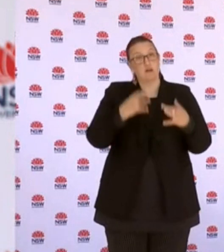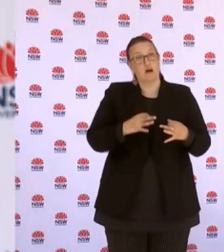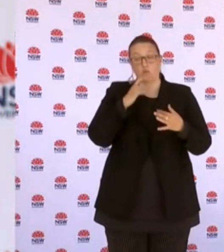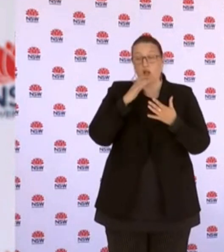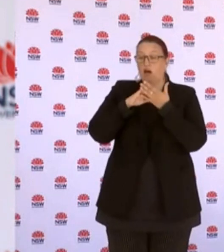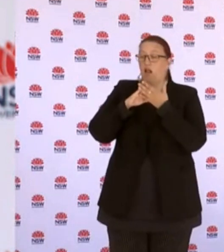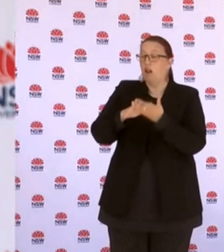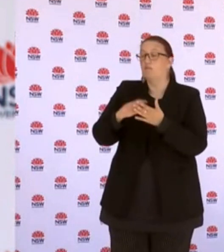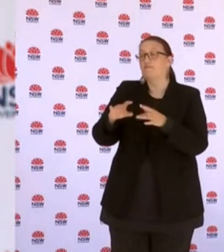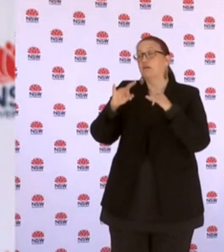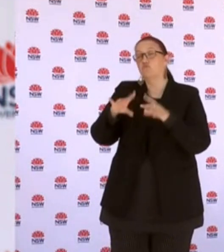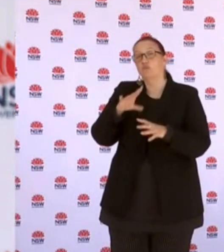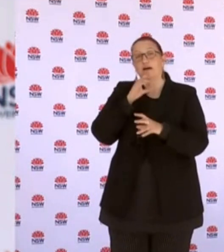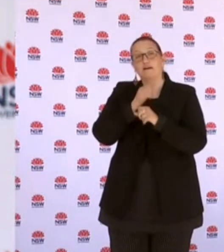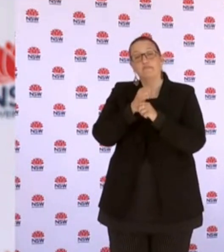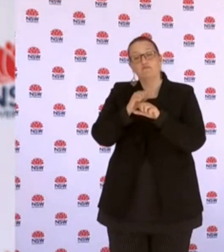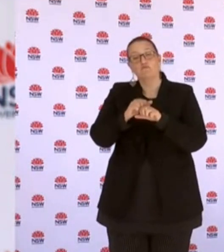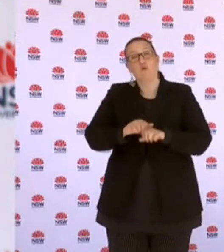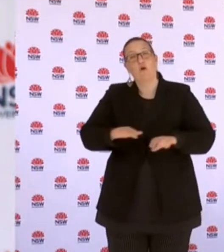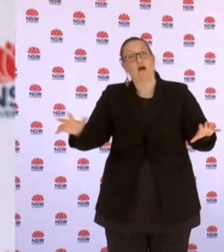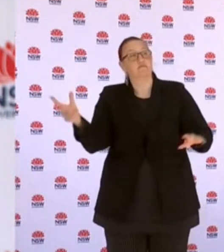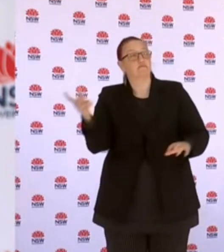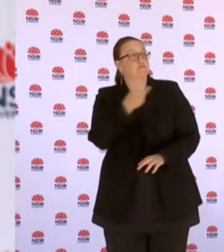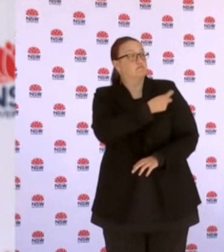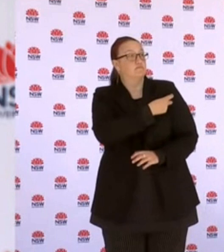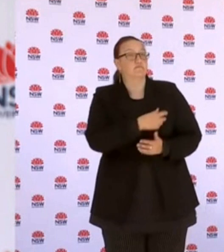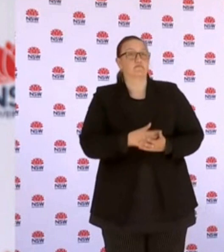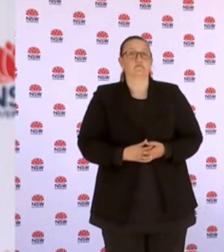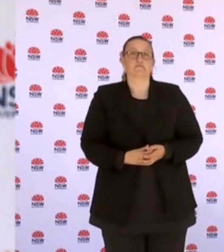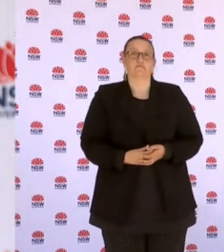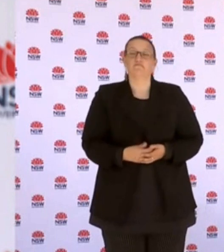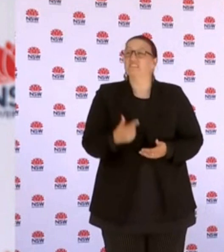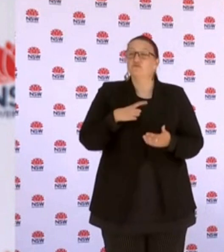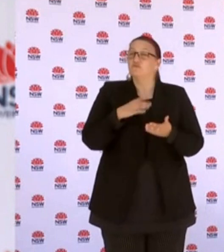trying to get vaccines out, because GPs weren't the first